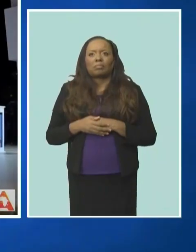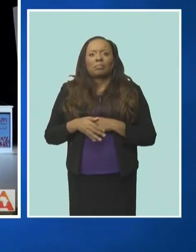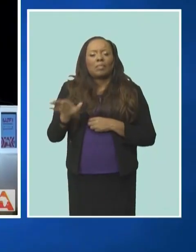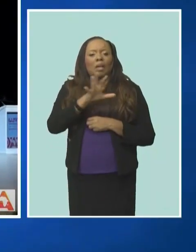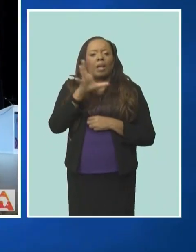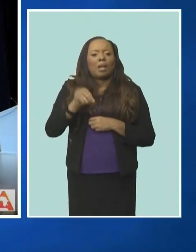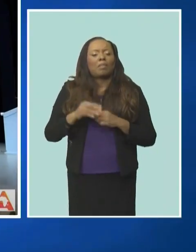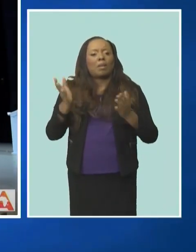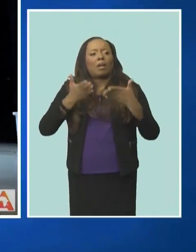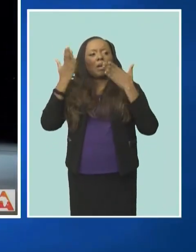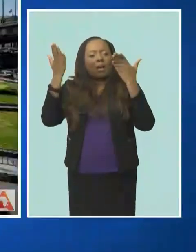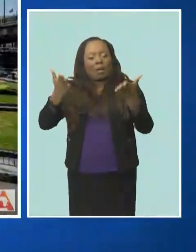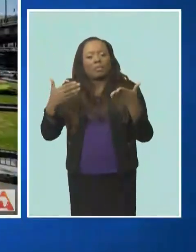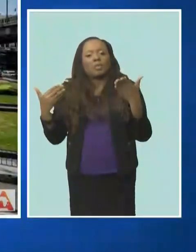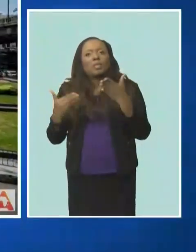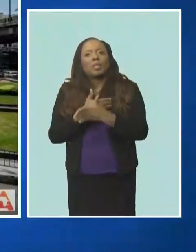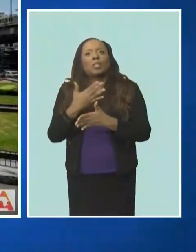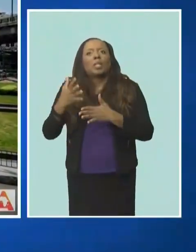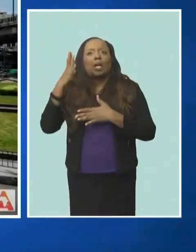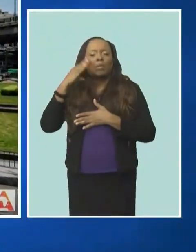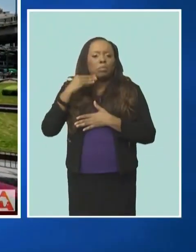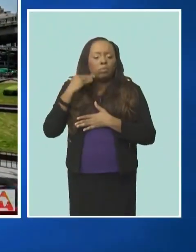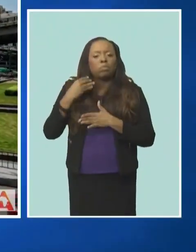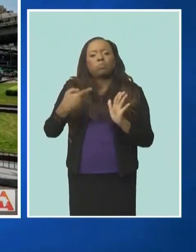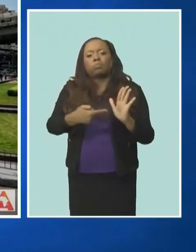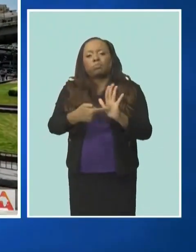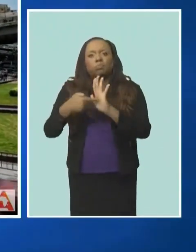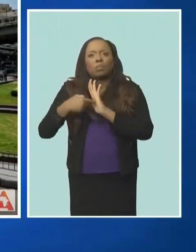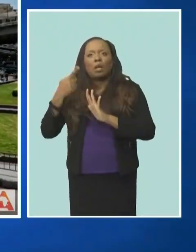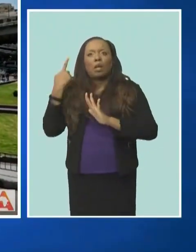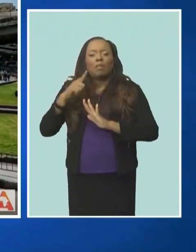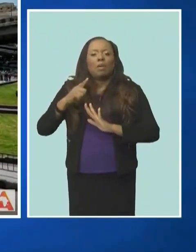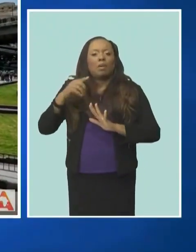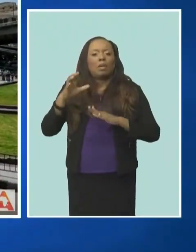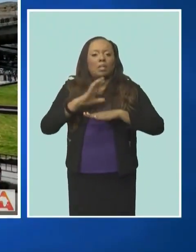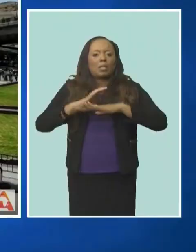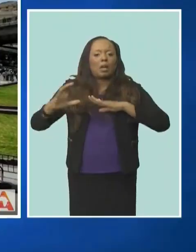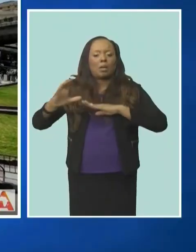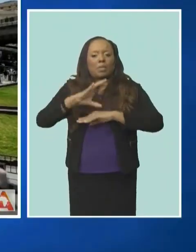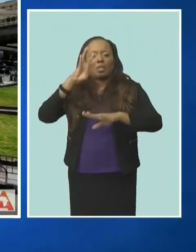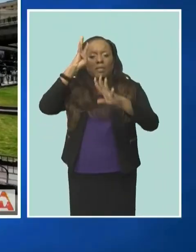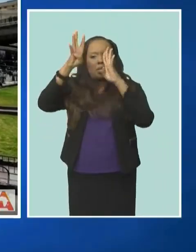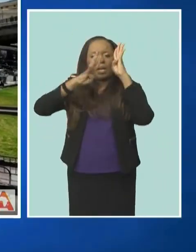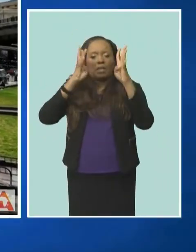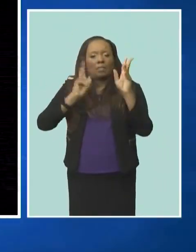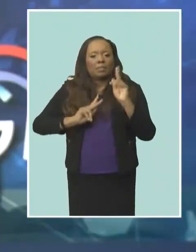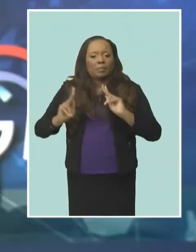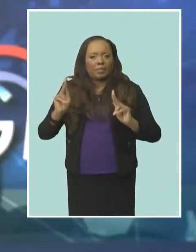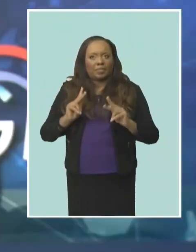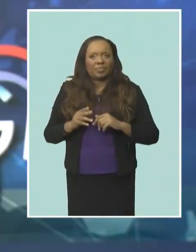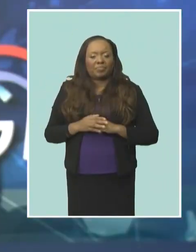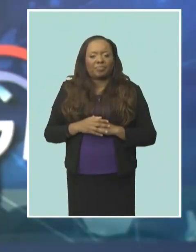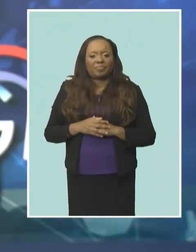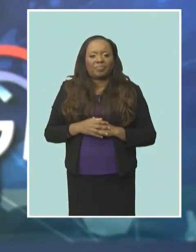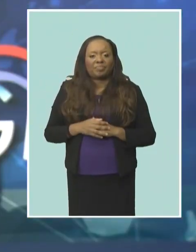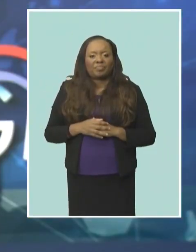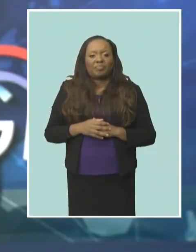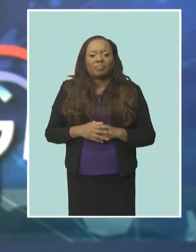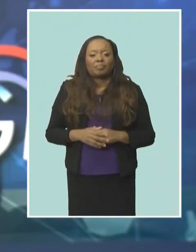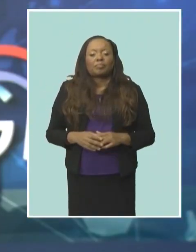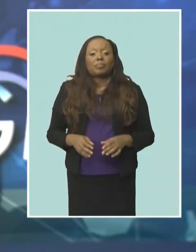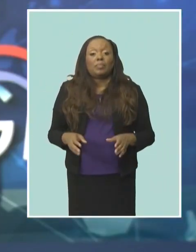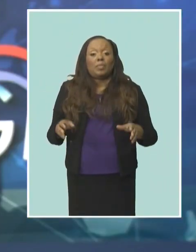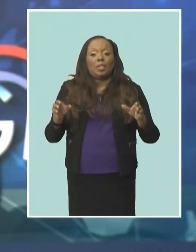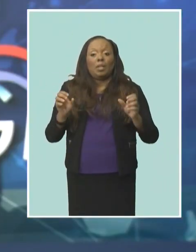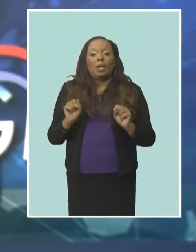and substantial market for Caribbean creatives. Crystal Hoyt, CBC News. Opportunities for